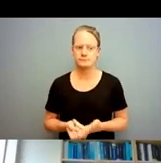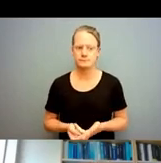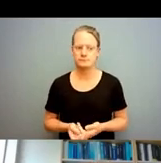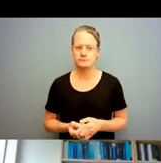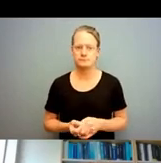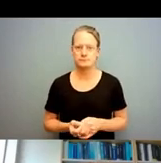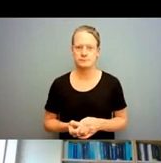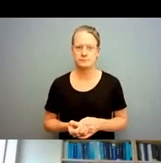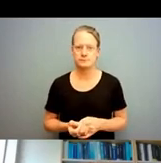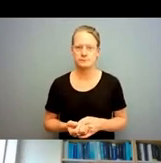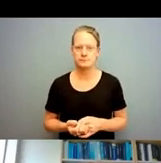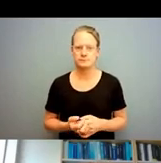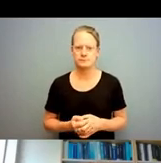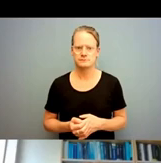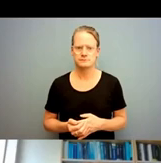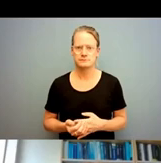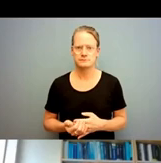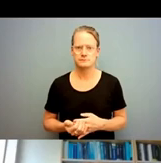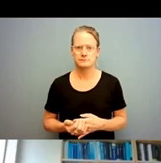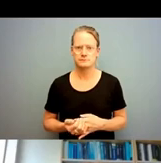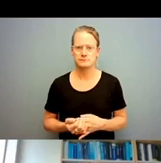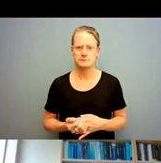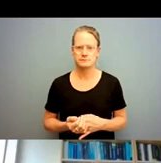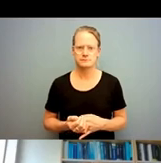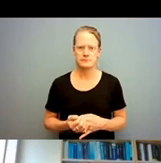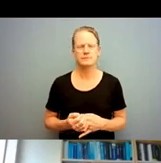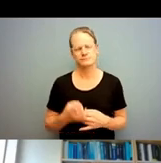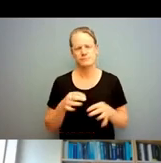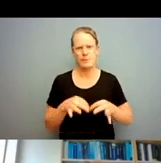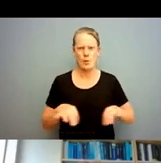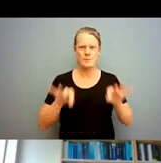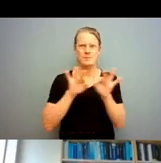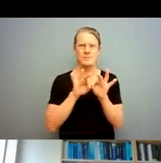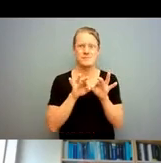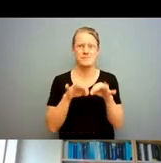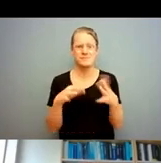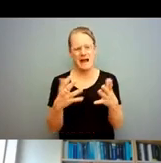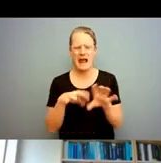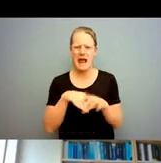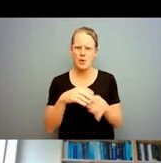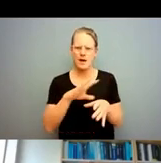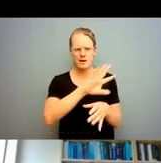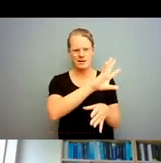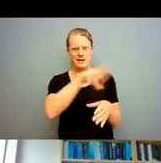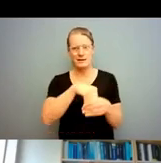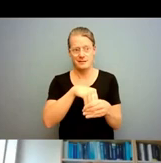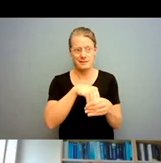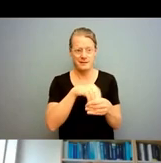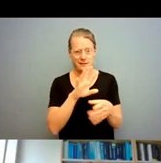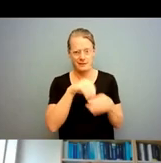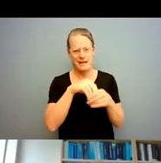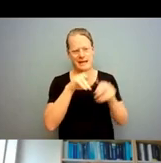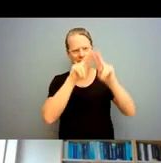Also, an important body when it comes to the implementation on the international level is the United Nations Permanent Forum for